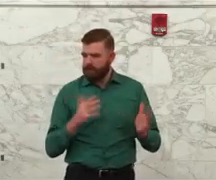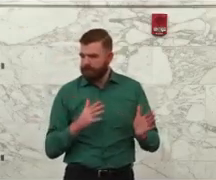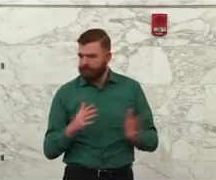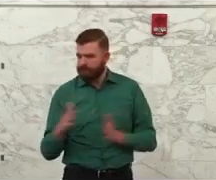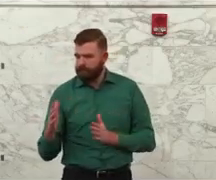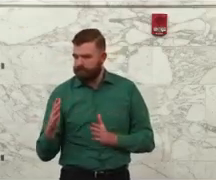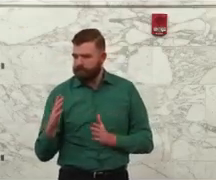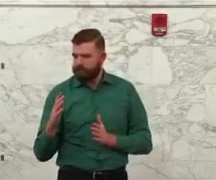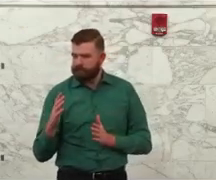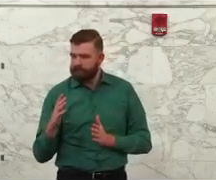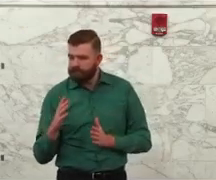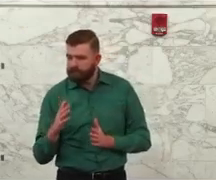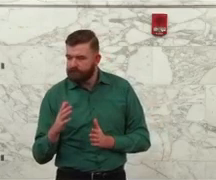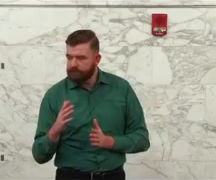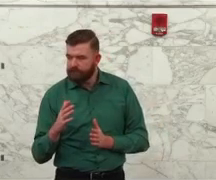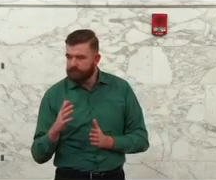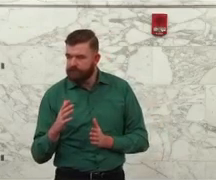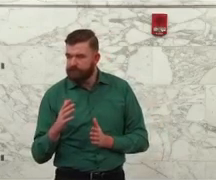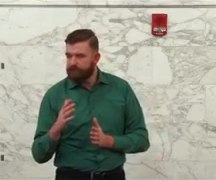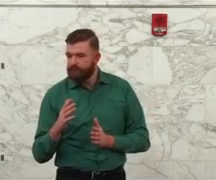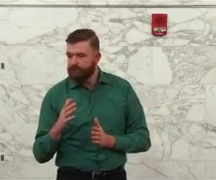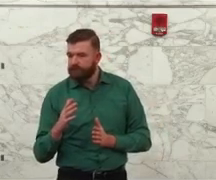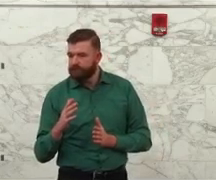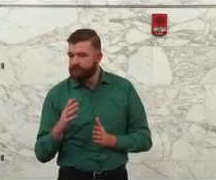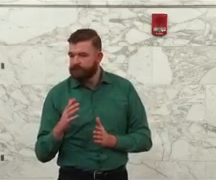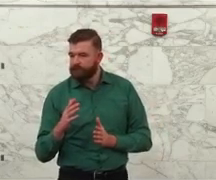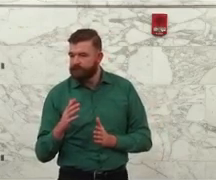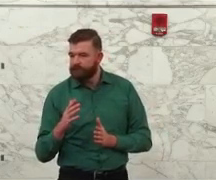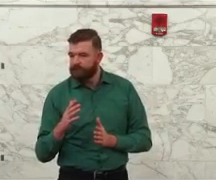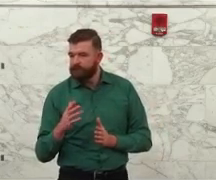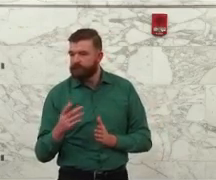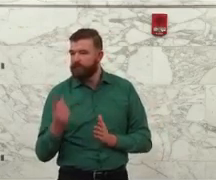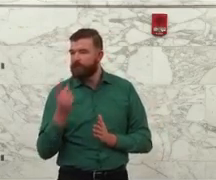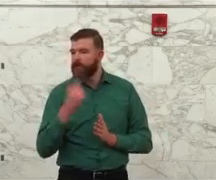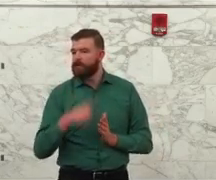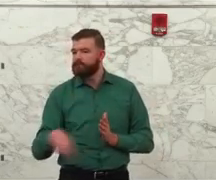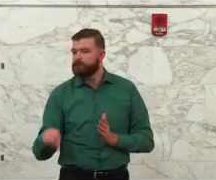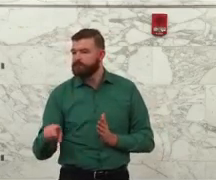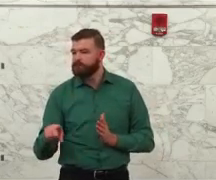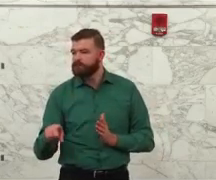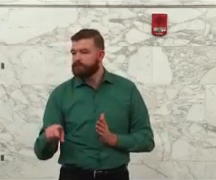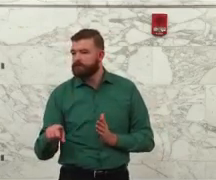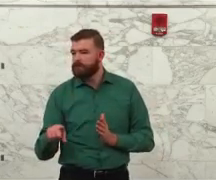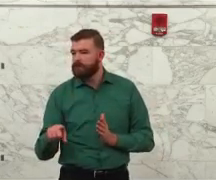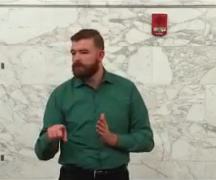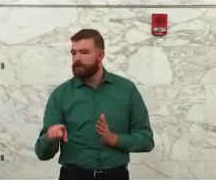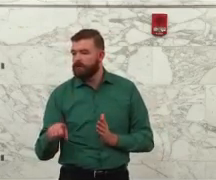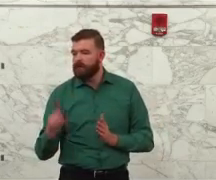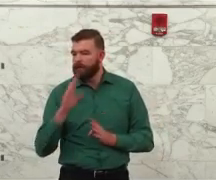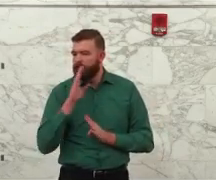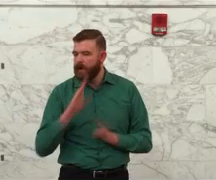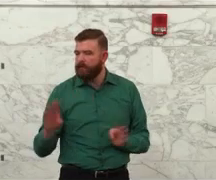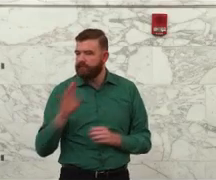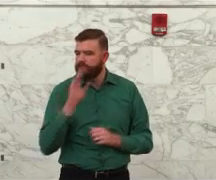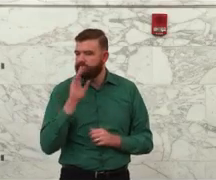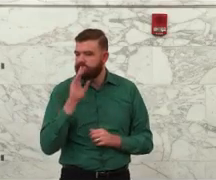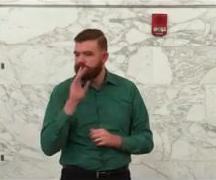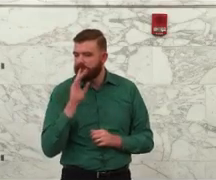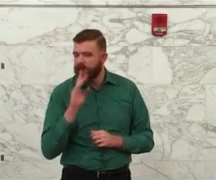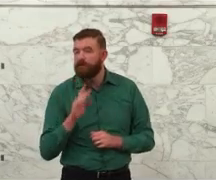next week. And we believe we will be with the field hospitals and the opening of